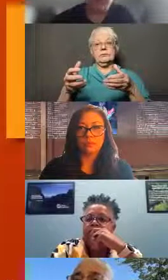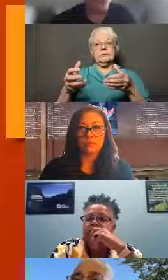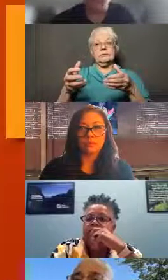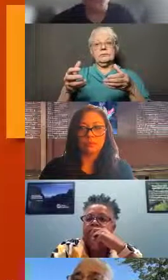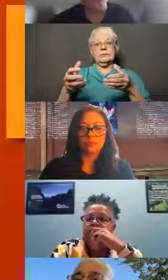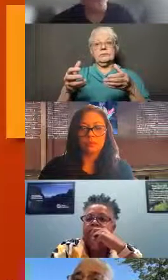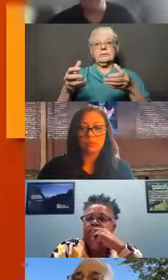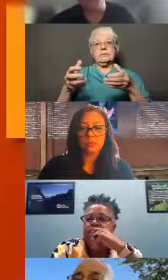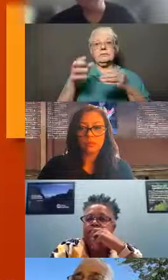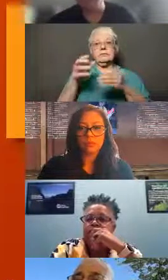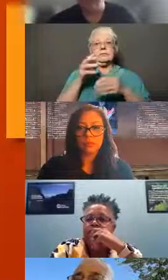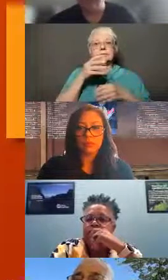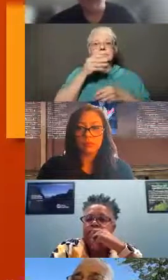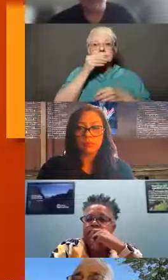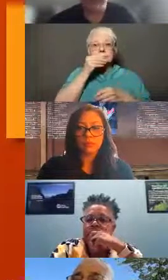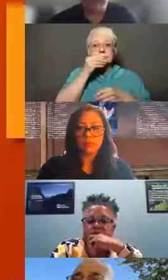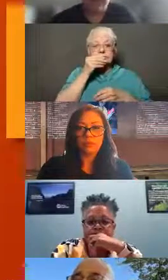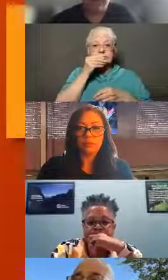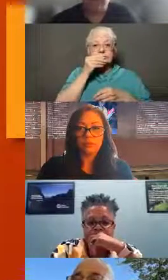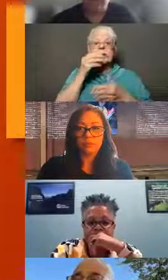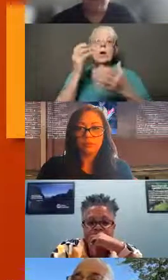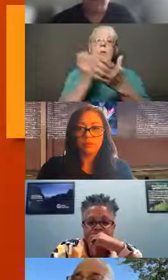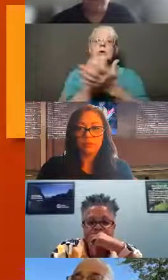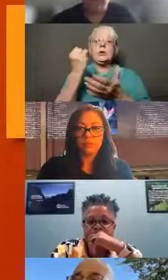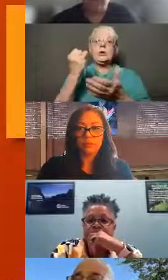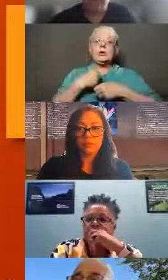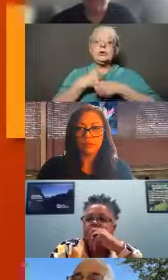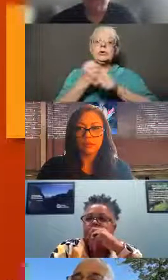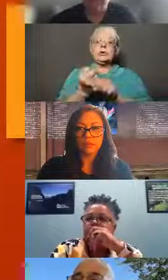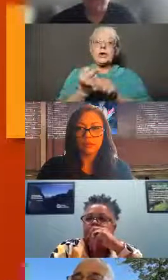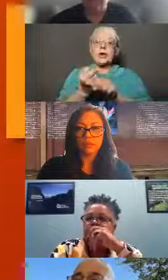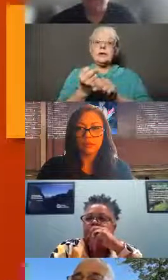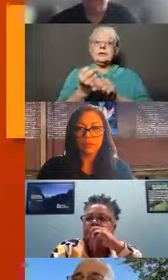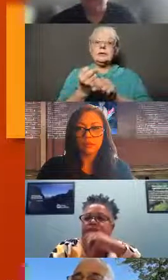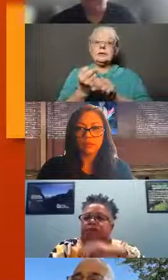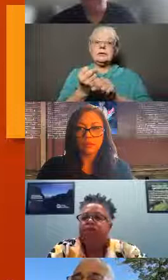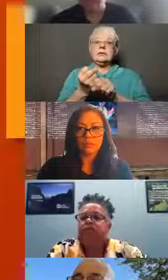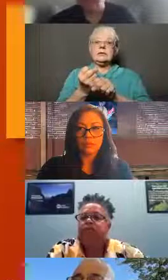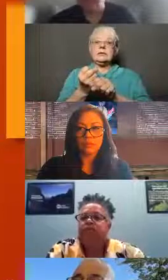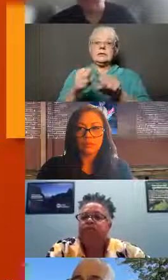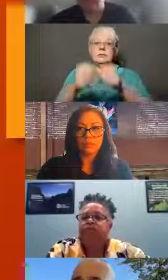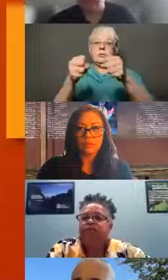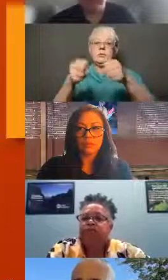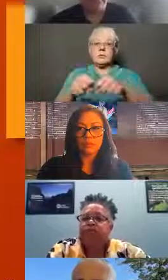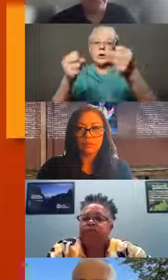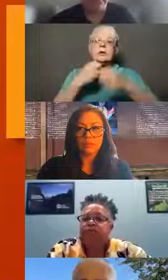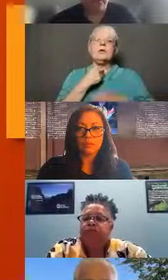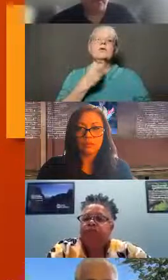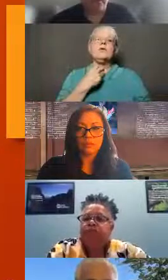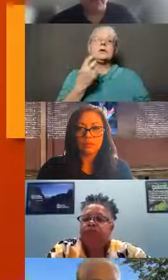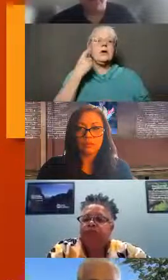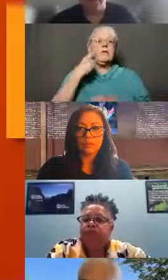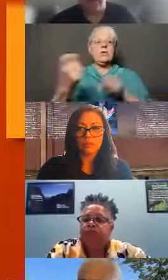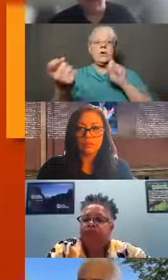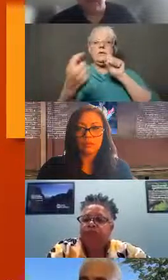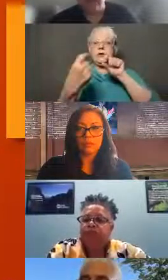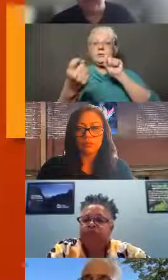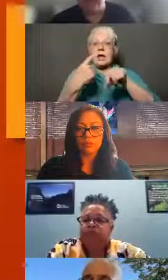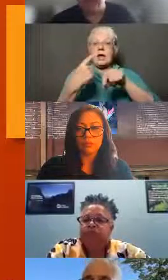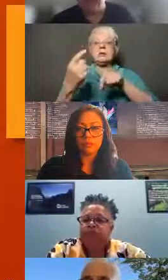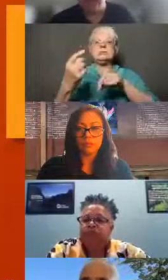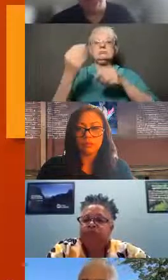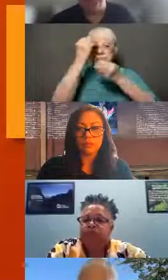opportunities. I wanted to create a space for community to give feedback, insight, or